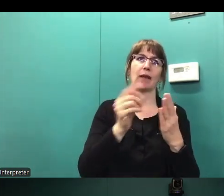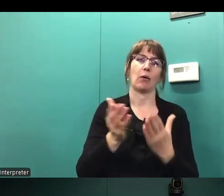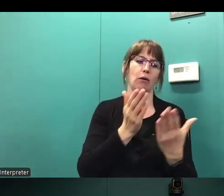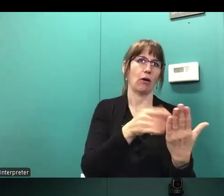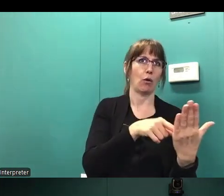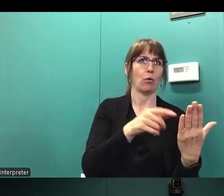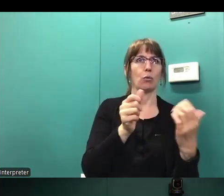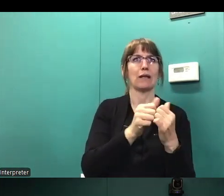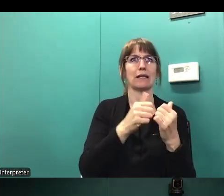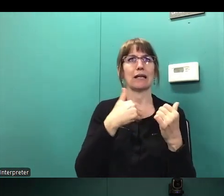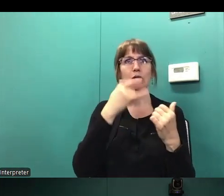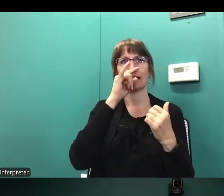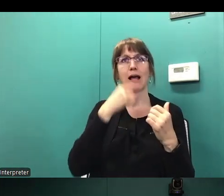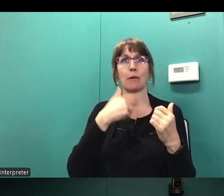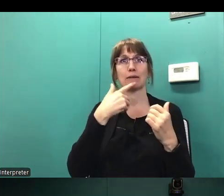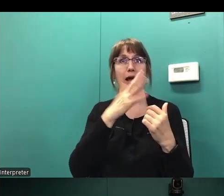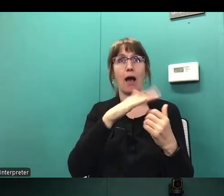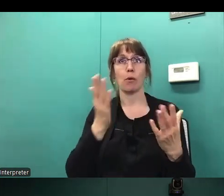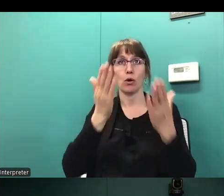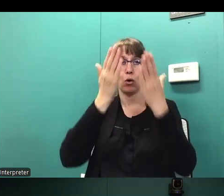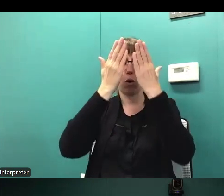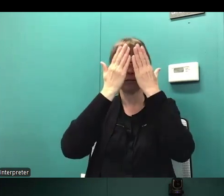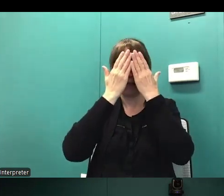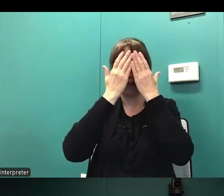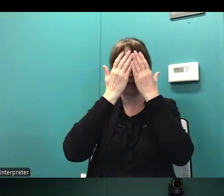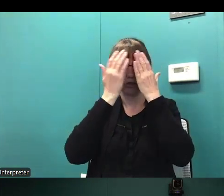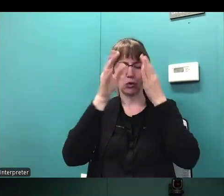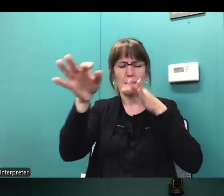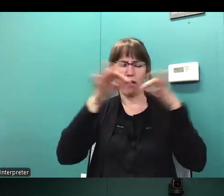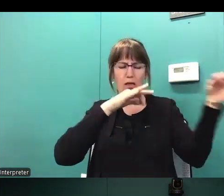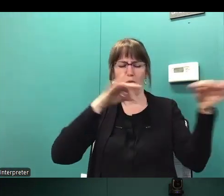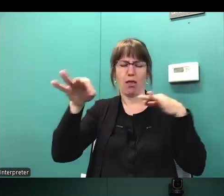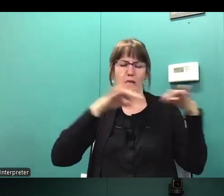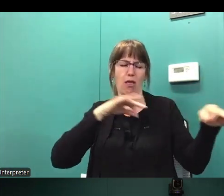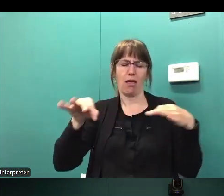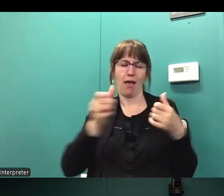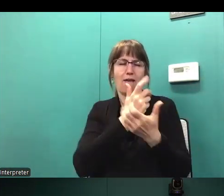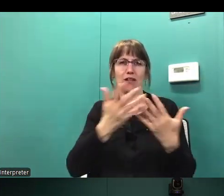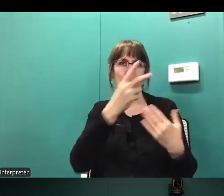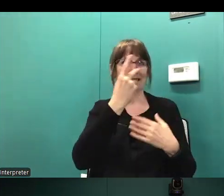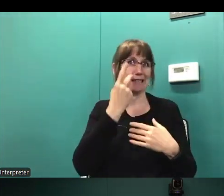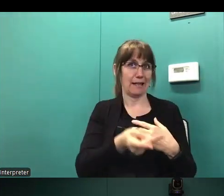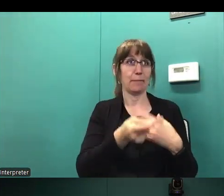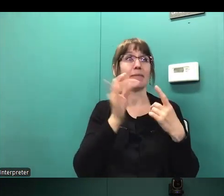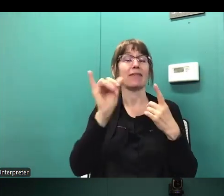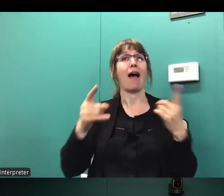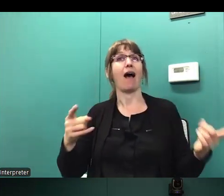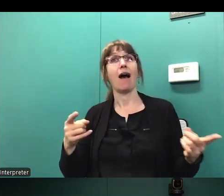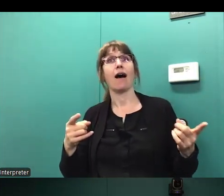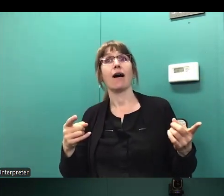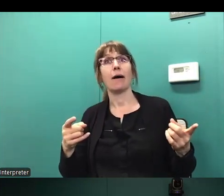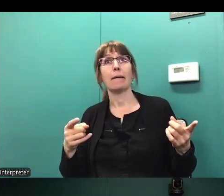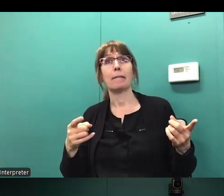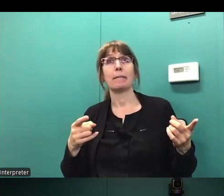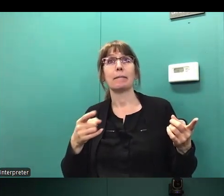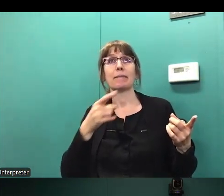say, okay, I'm gonna close my eyes and I want you to just describe the picture, like what you see. Yeah. So that way that's more like they're